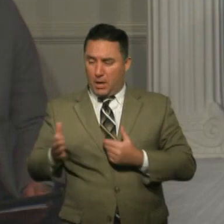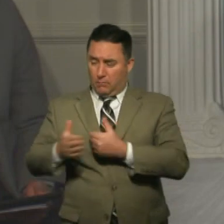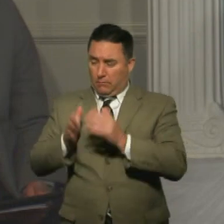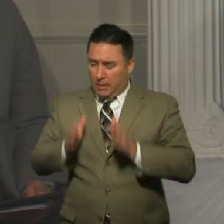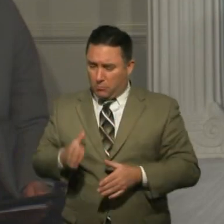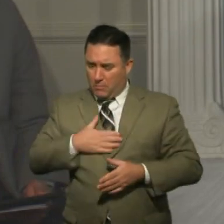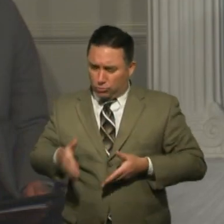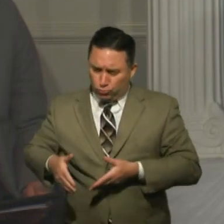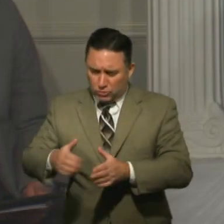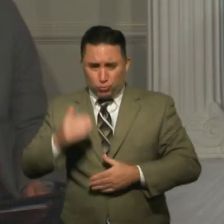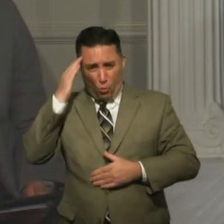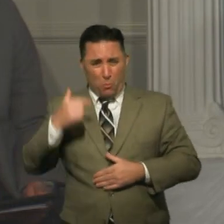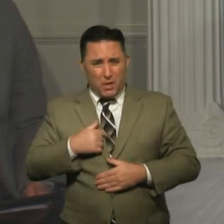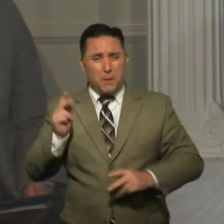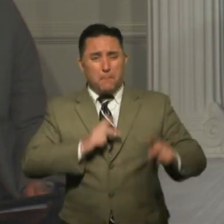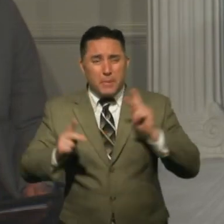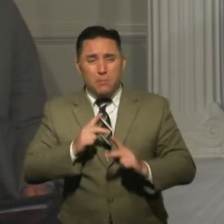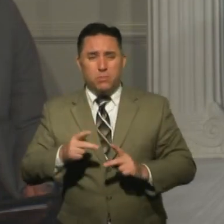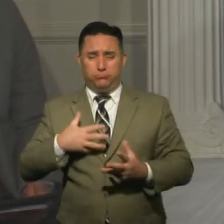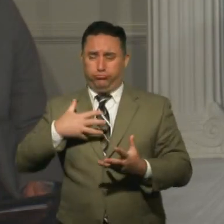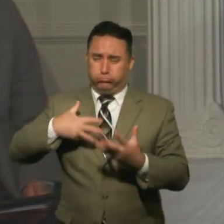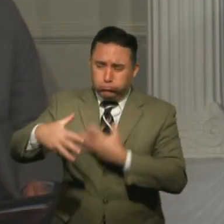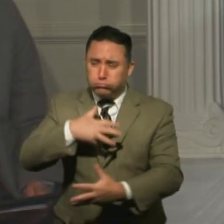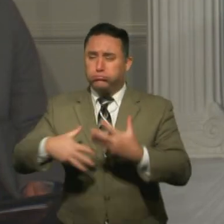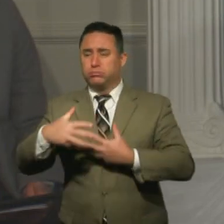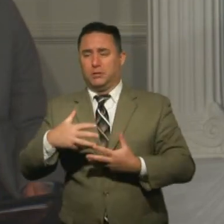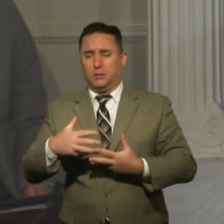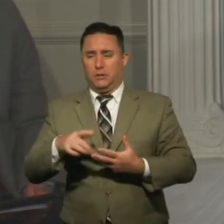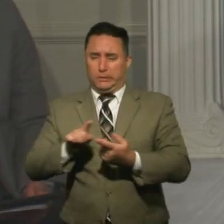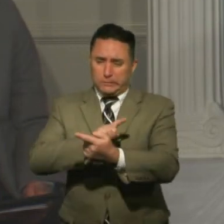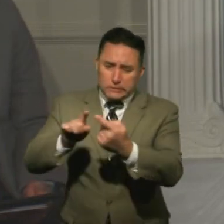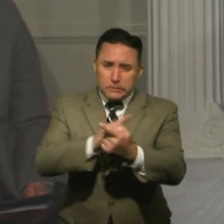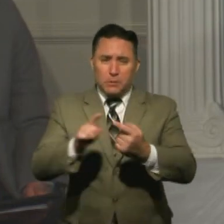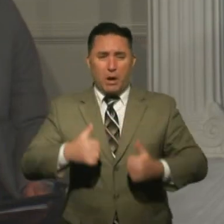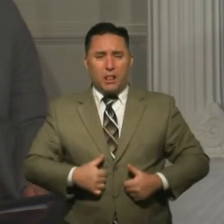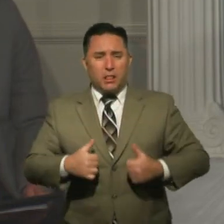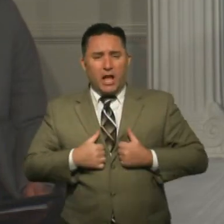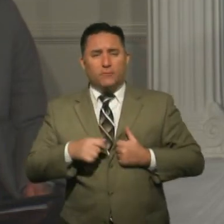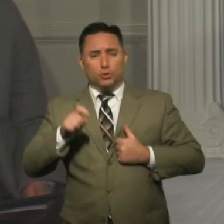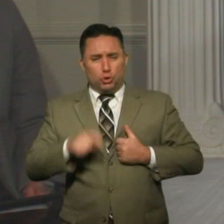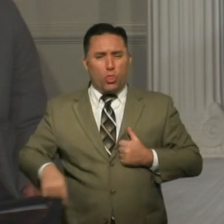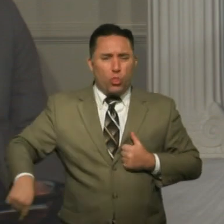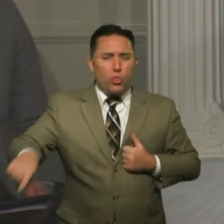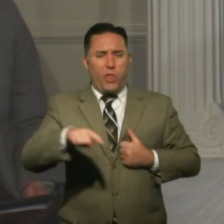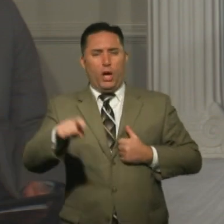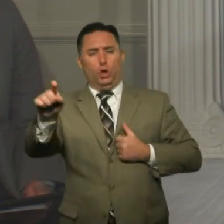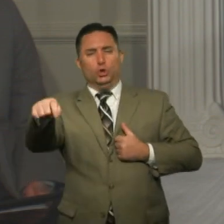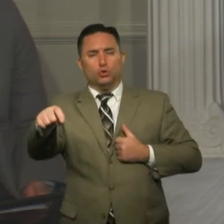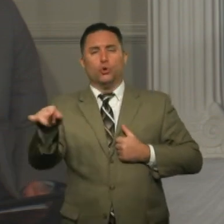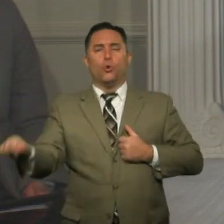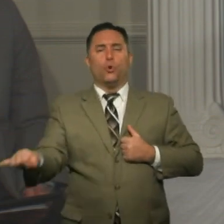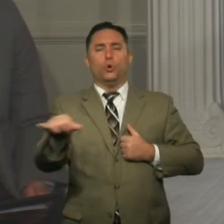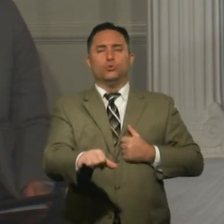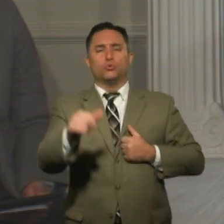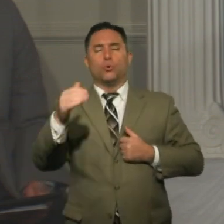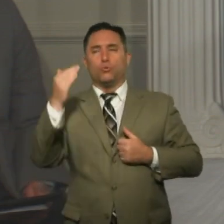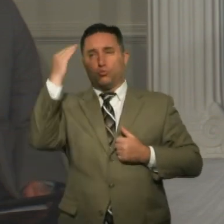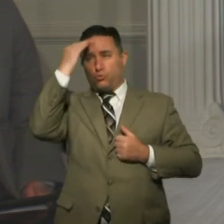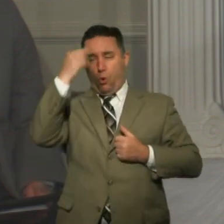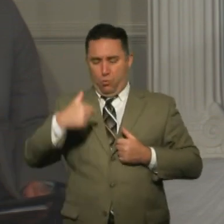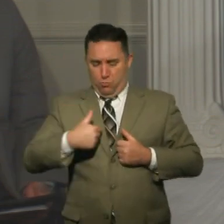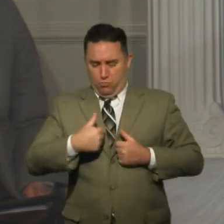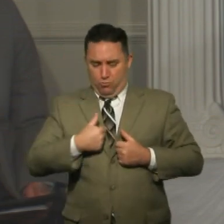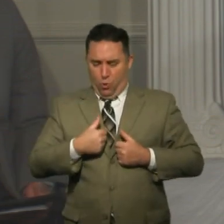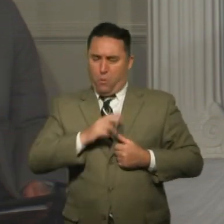on my street, if they get to know me, the people that I engage with as I live my life, shouldn't they also be reminded that I